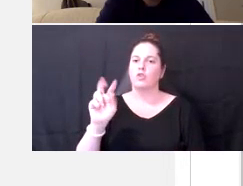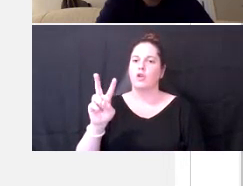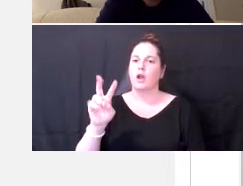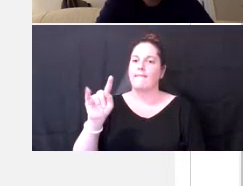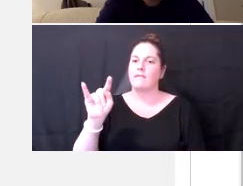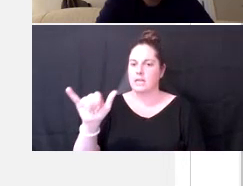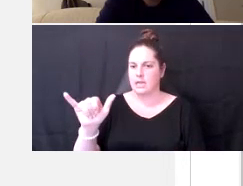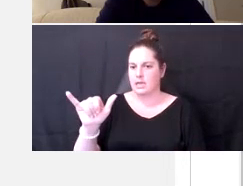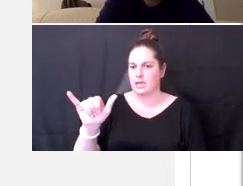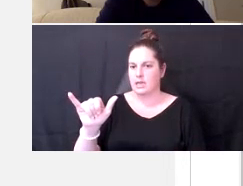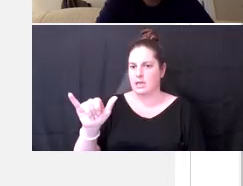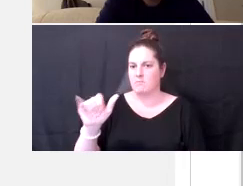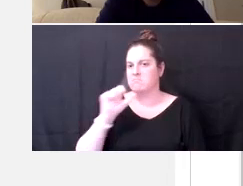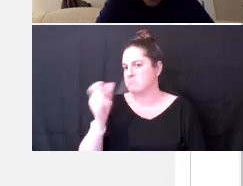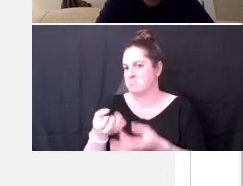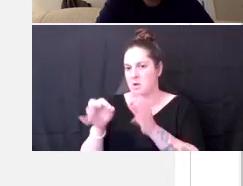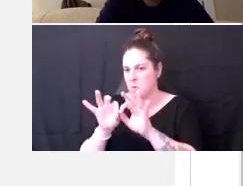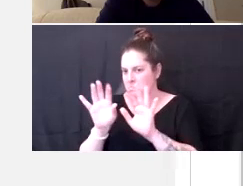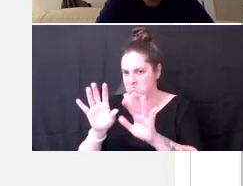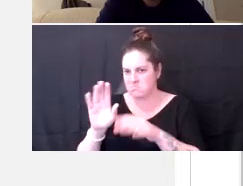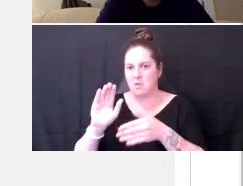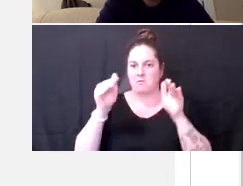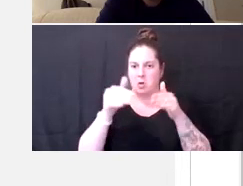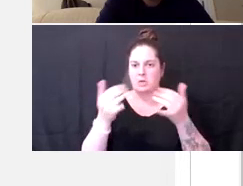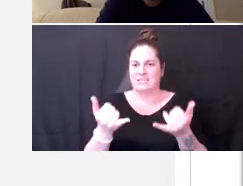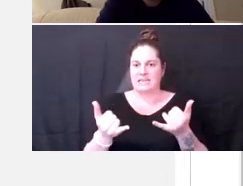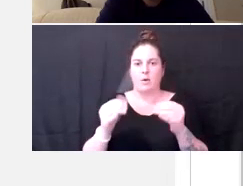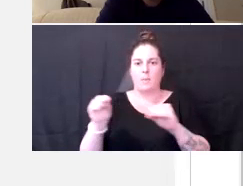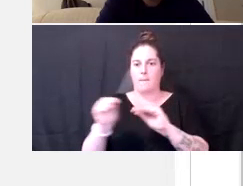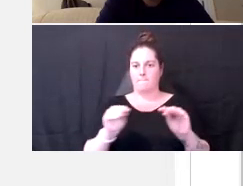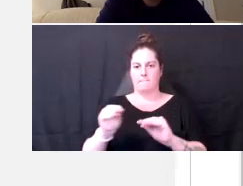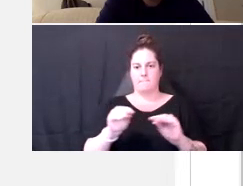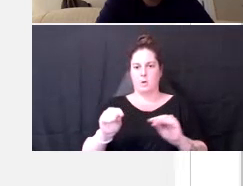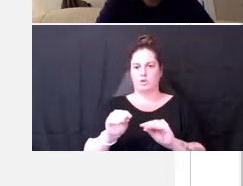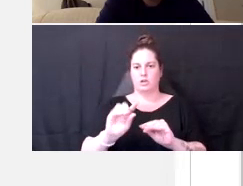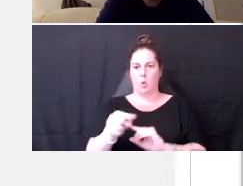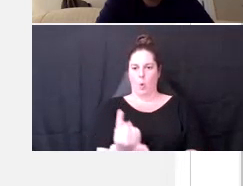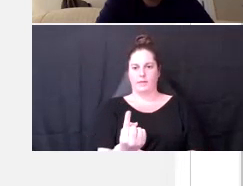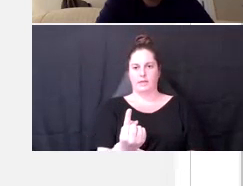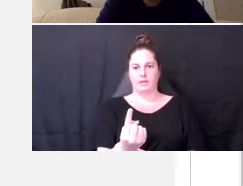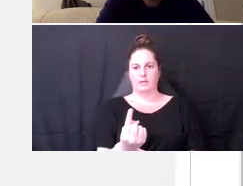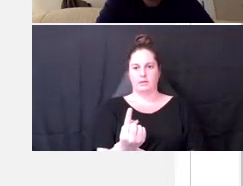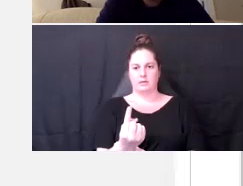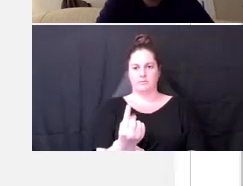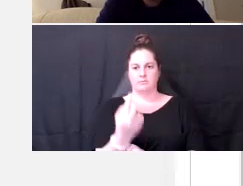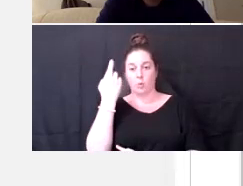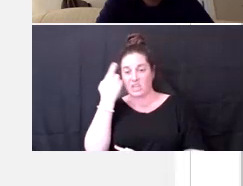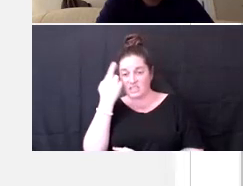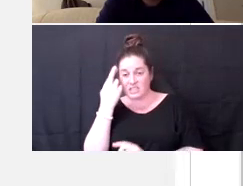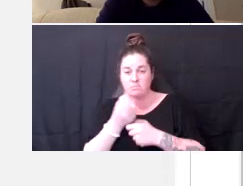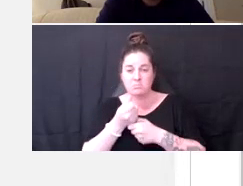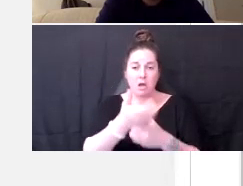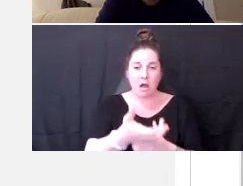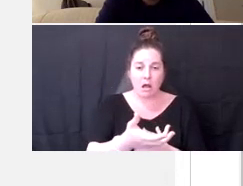kinematics is pure motion. We don't worry about the cause. We'll get to the causes, but